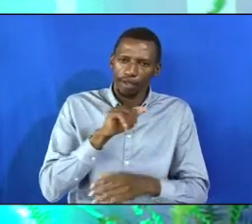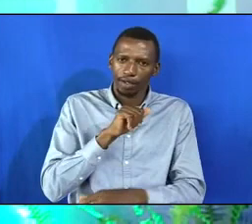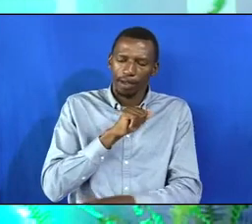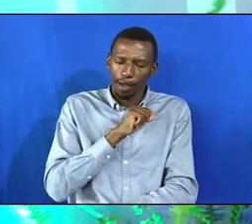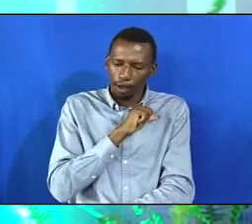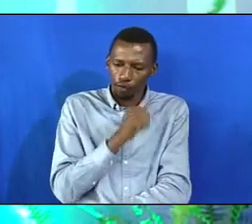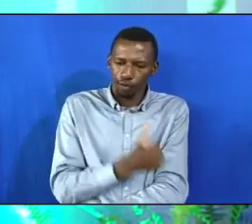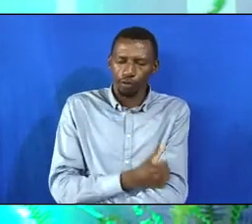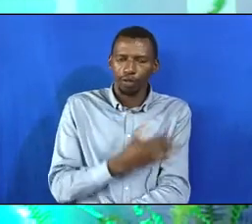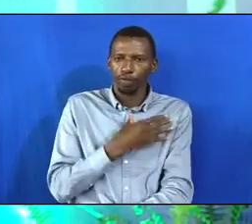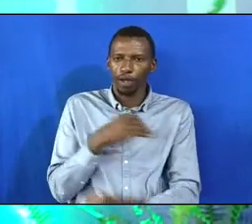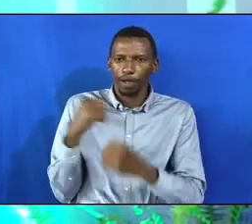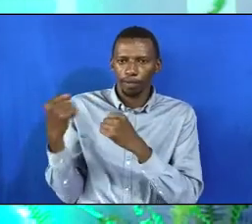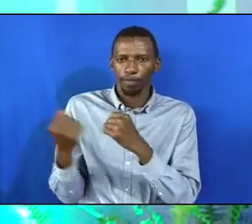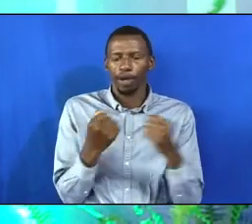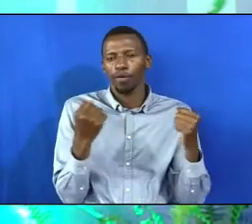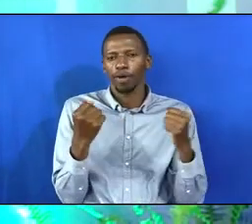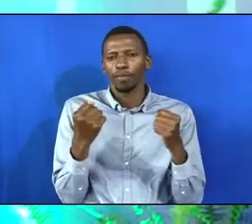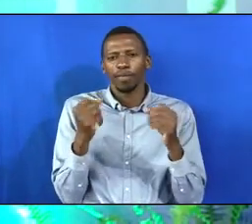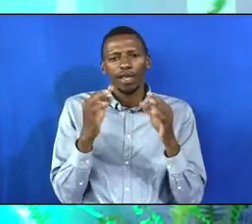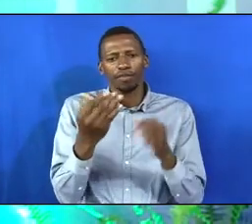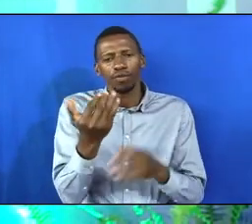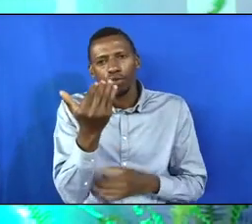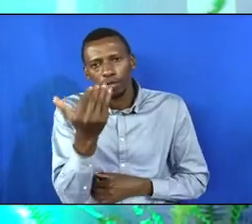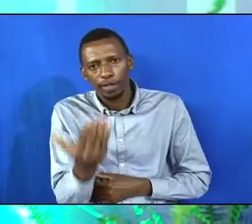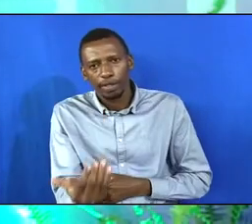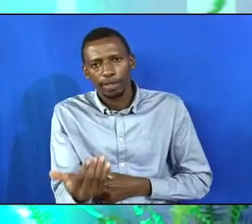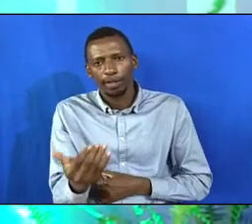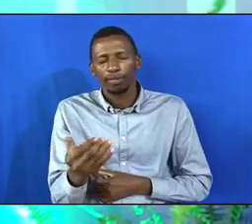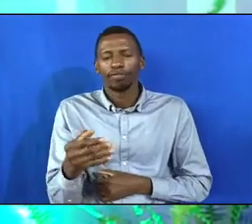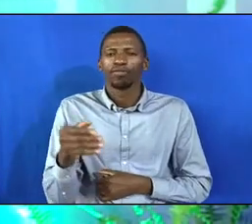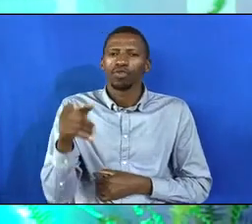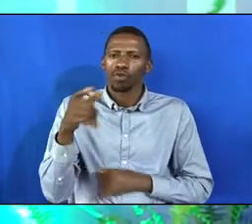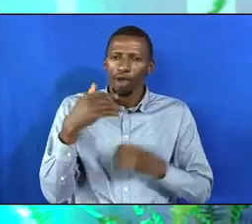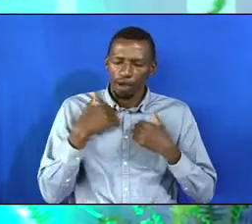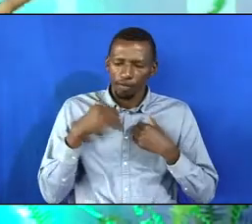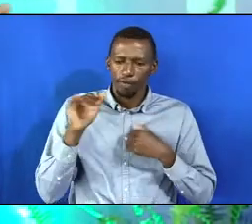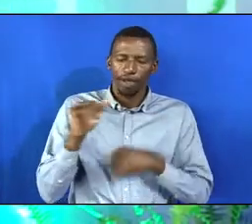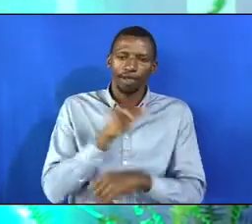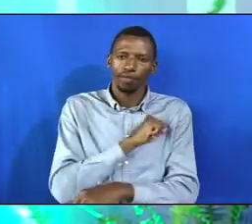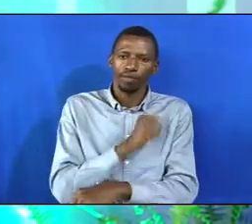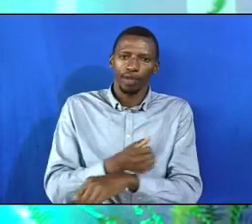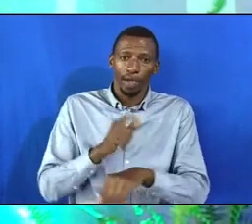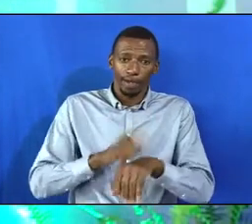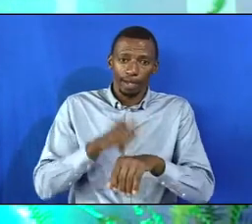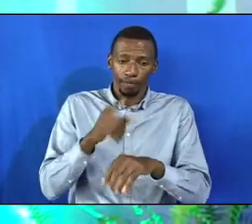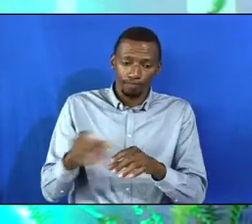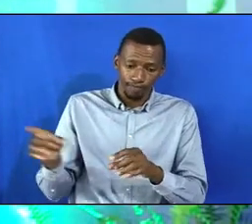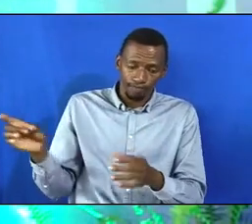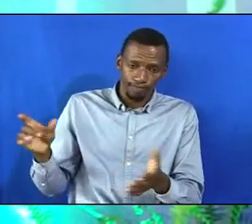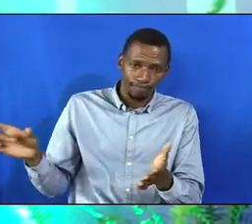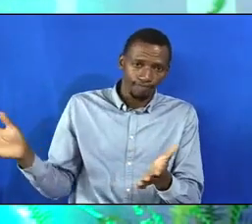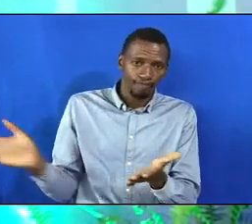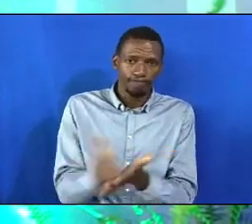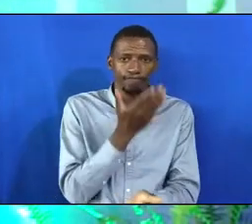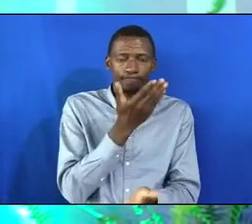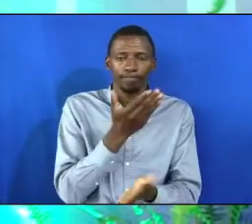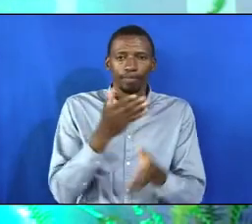as these people I'm seeing over here. And while you cast out the demonic forces and the